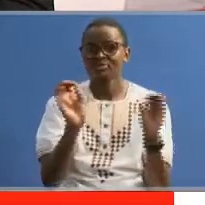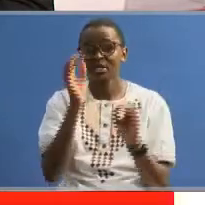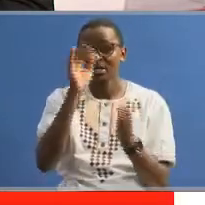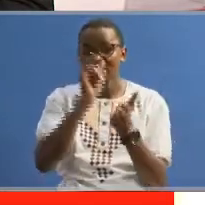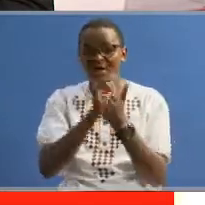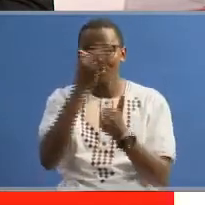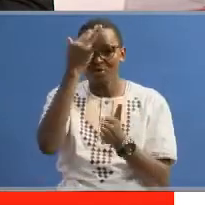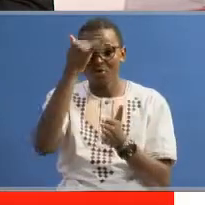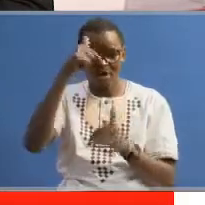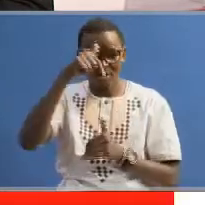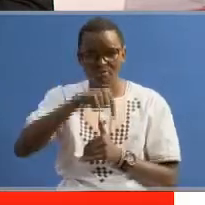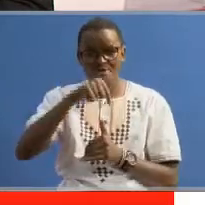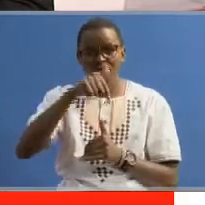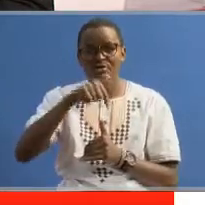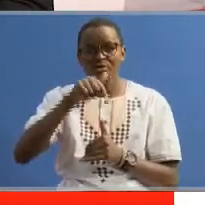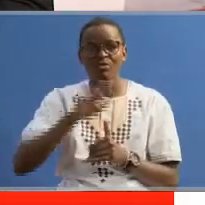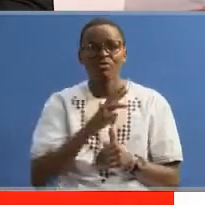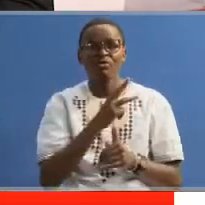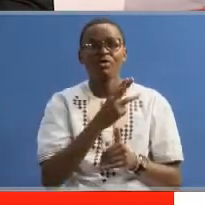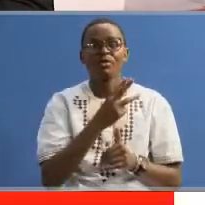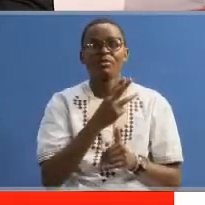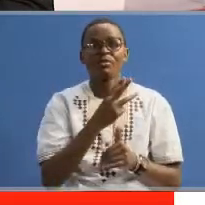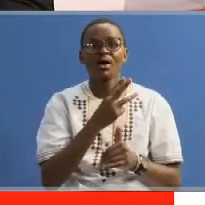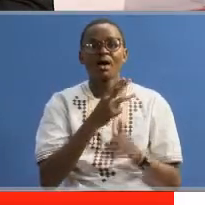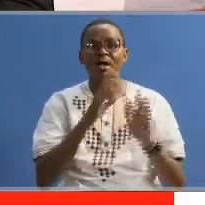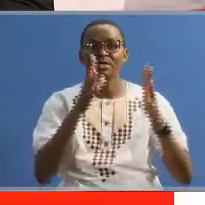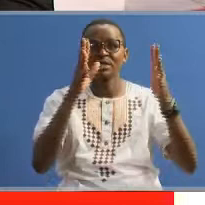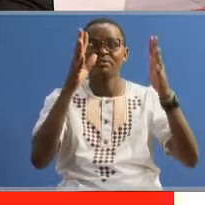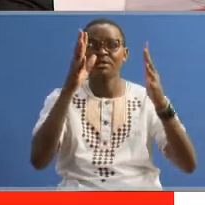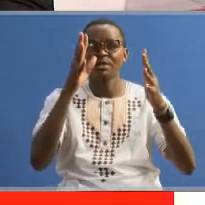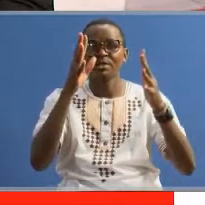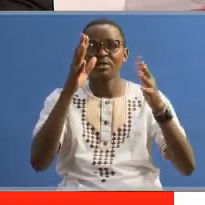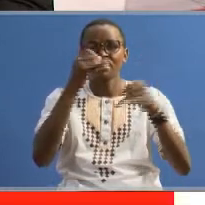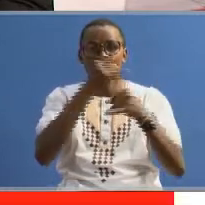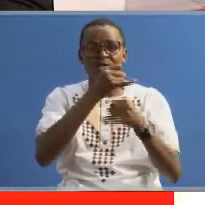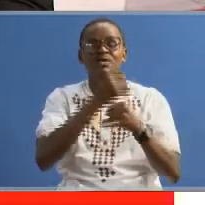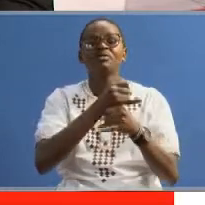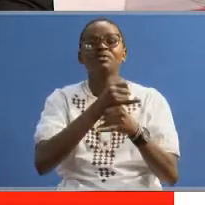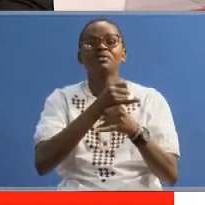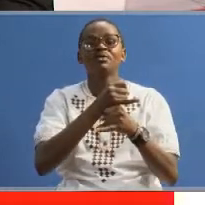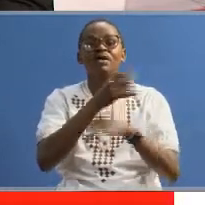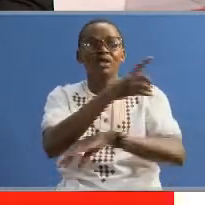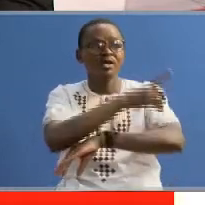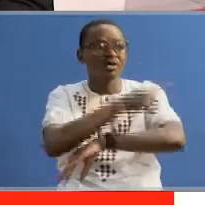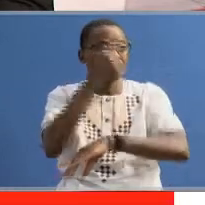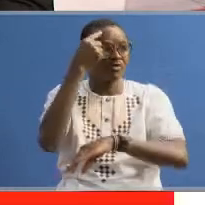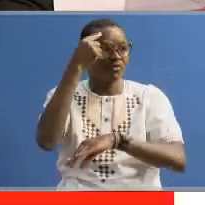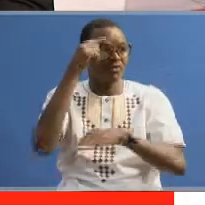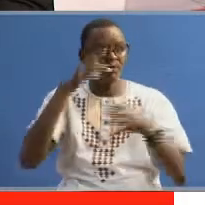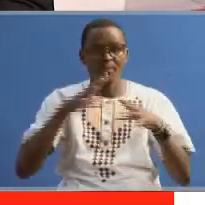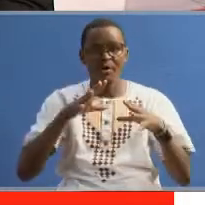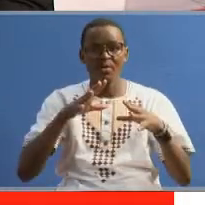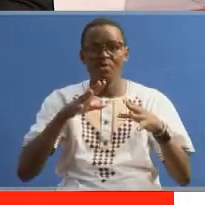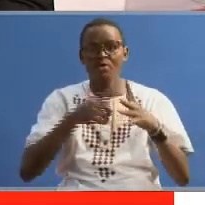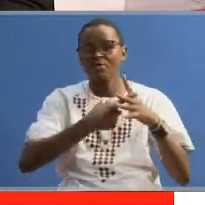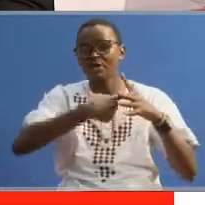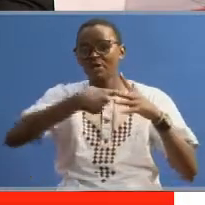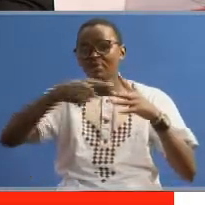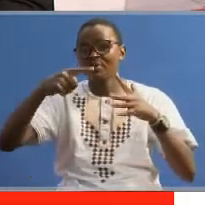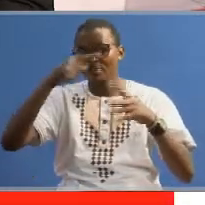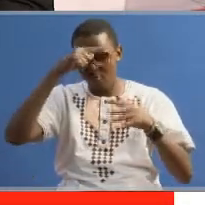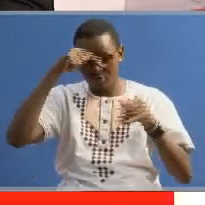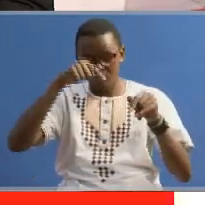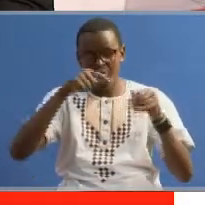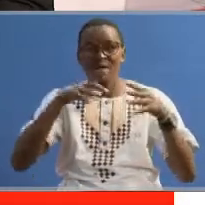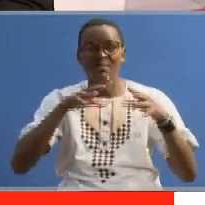why today we were marking the International Day of Victims of Enforced Disappearance, because